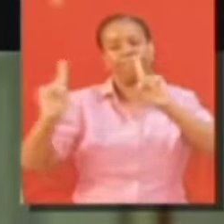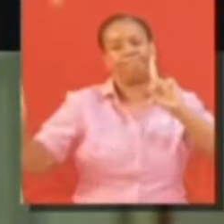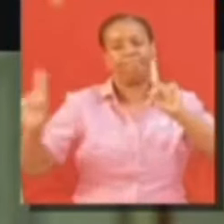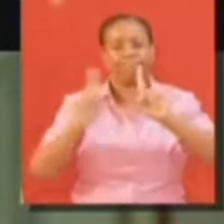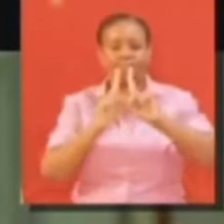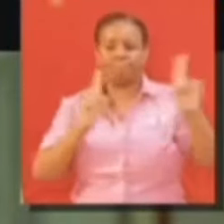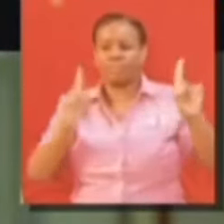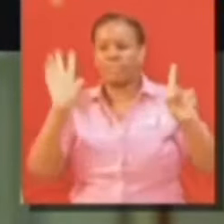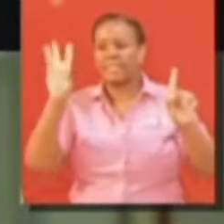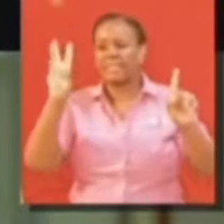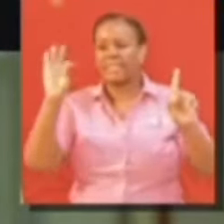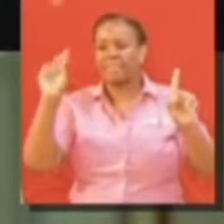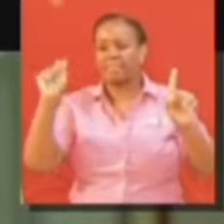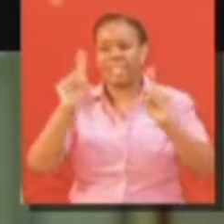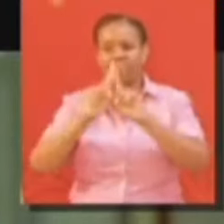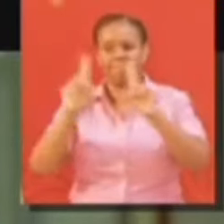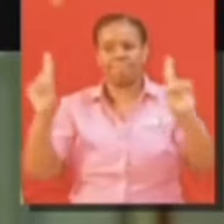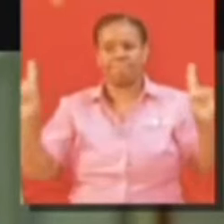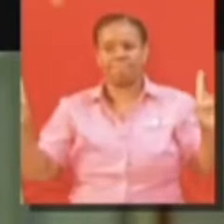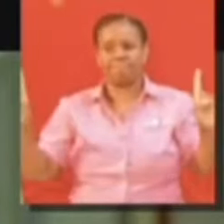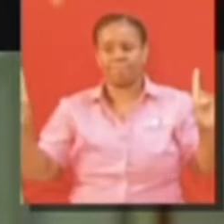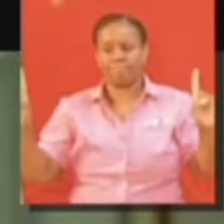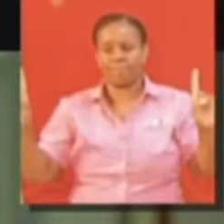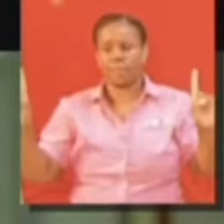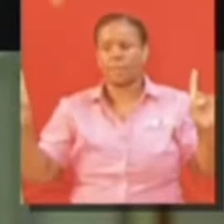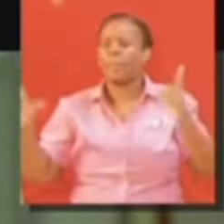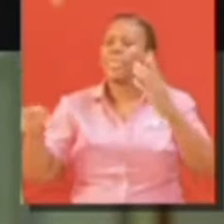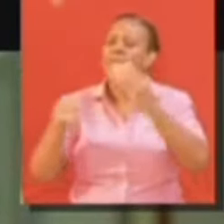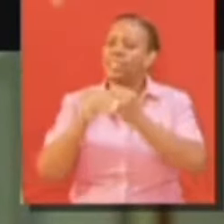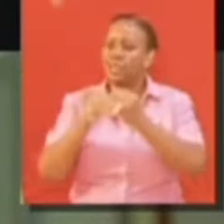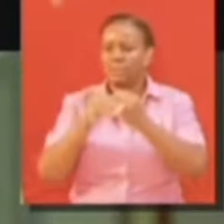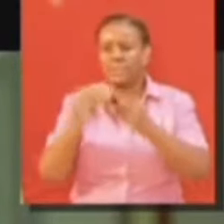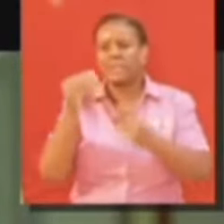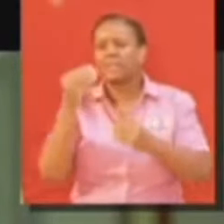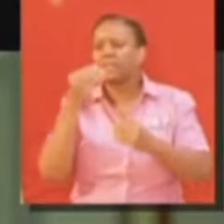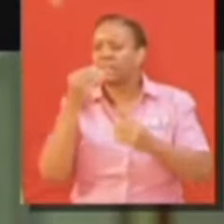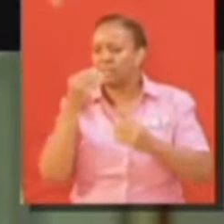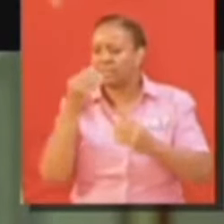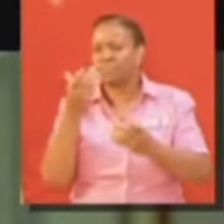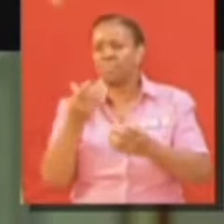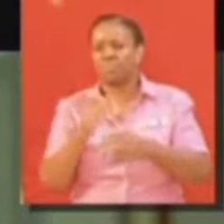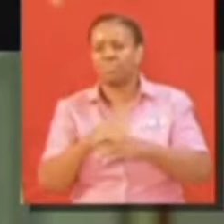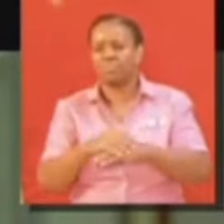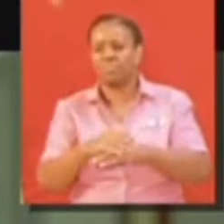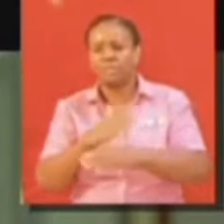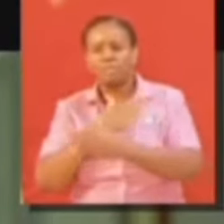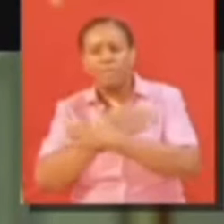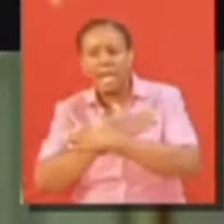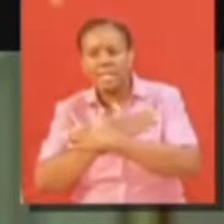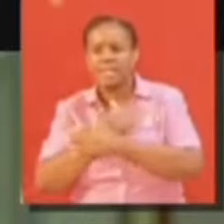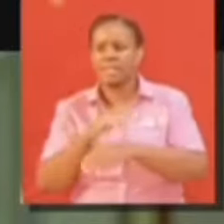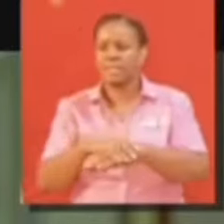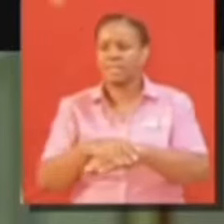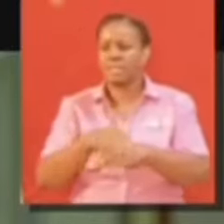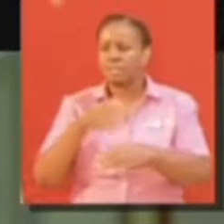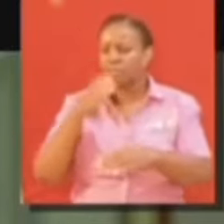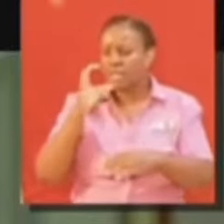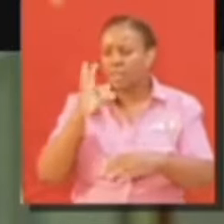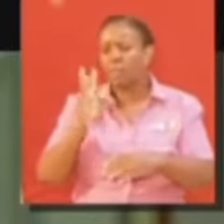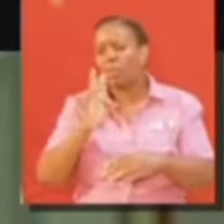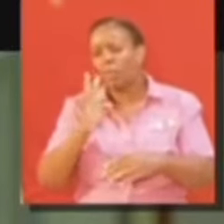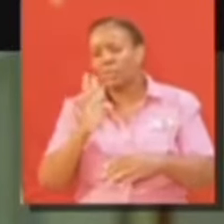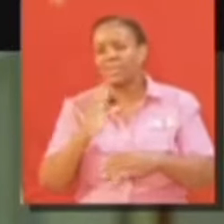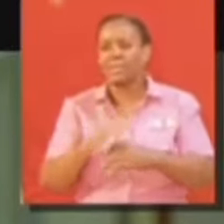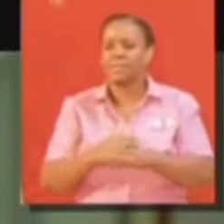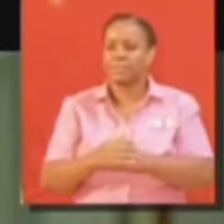that, you can eat well, rest well, hydrate well. Ensure that you maintain your immune